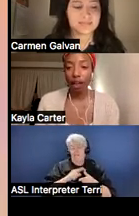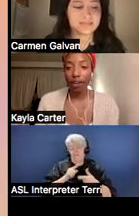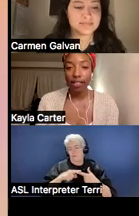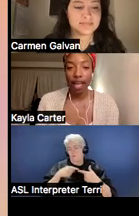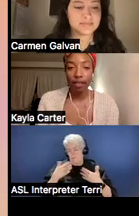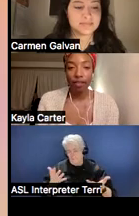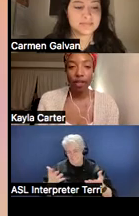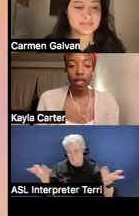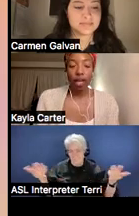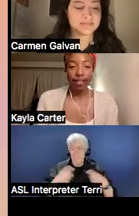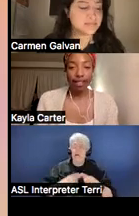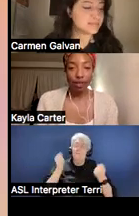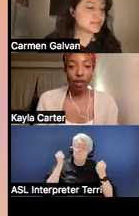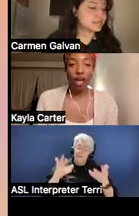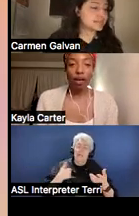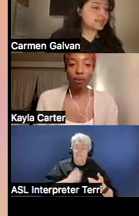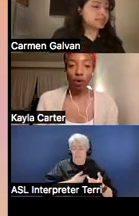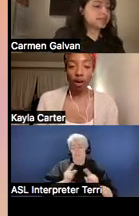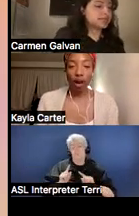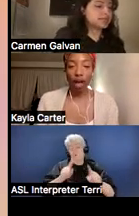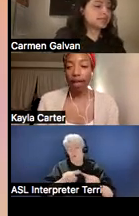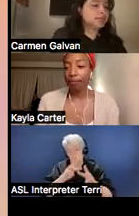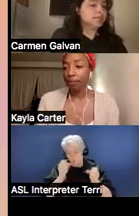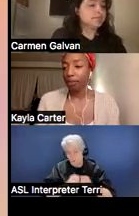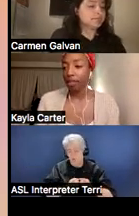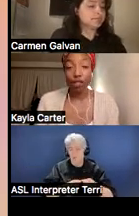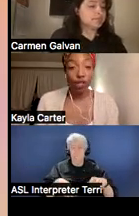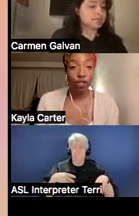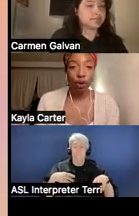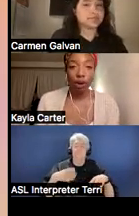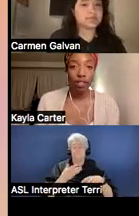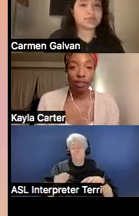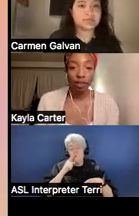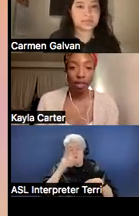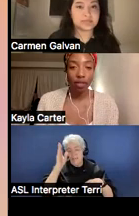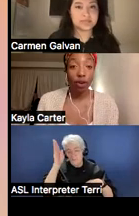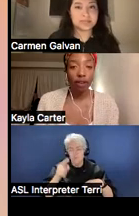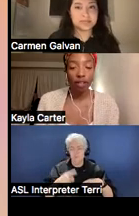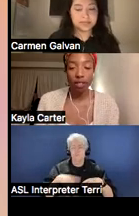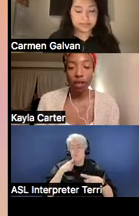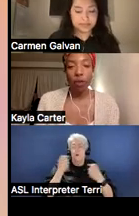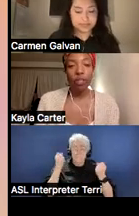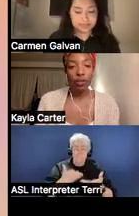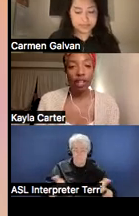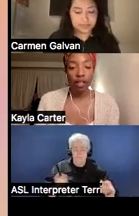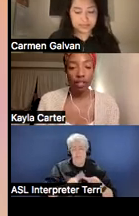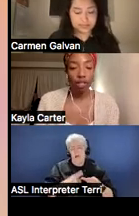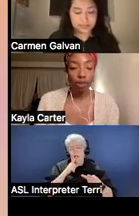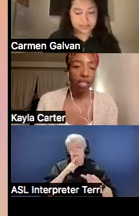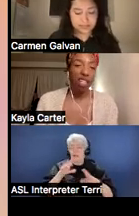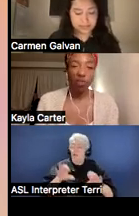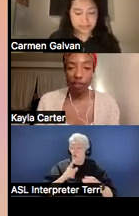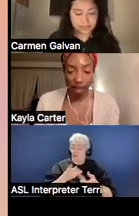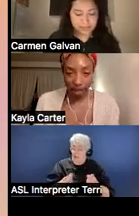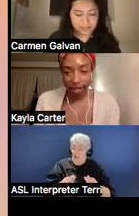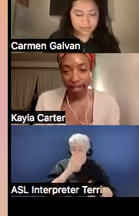sure a lot of us have attended workshops or lectures or a bunch of different things or events where they do the land acknowledgement